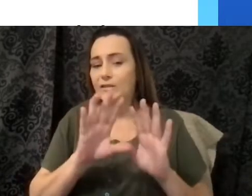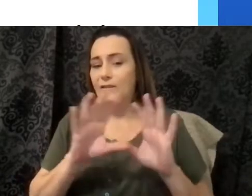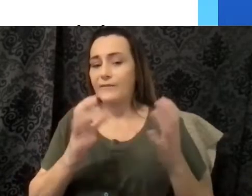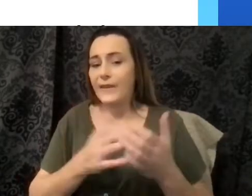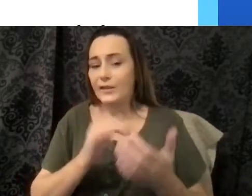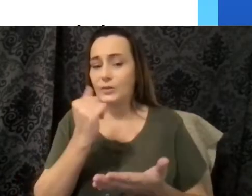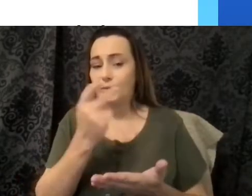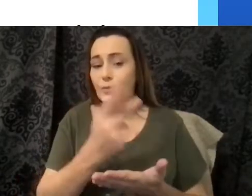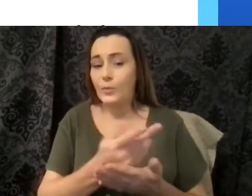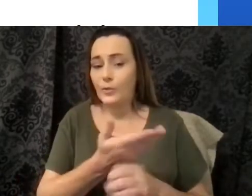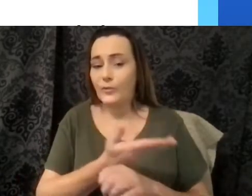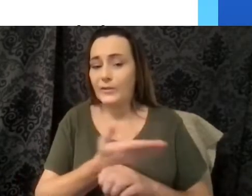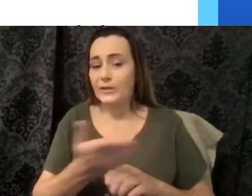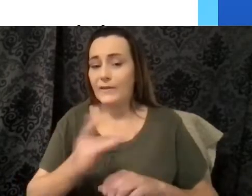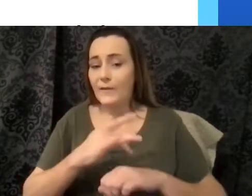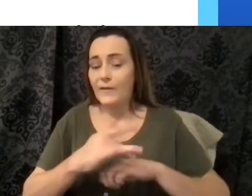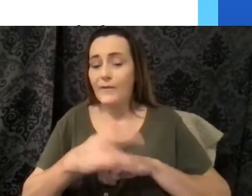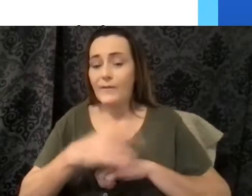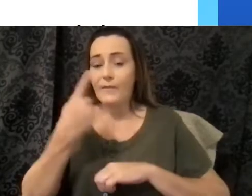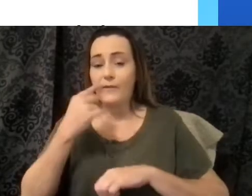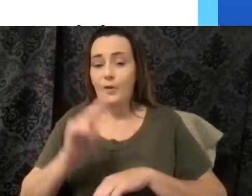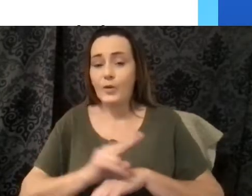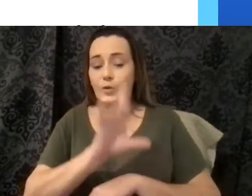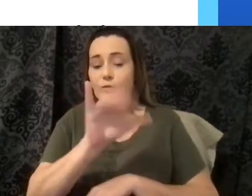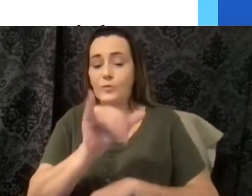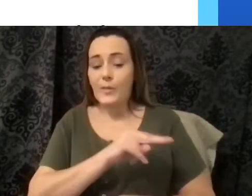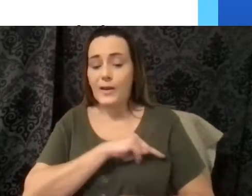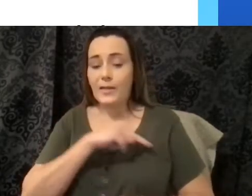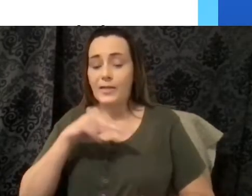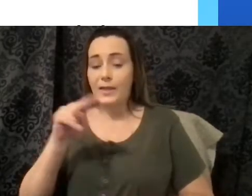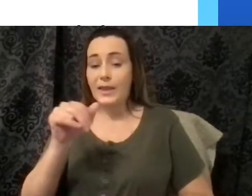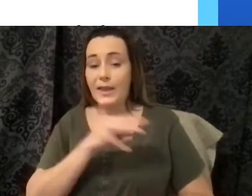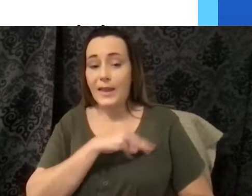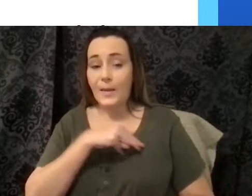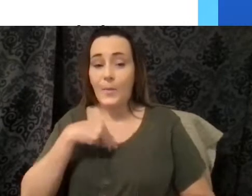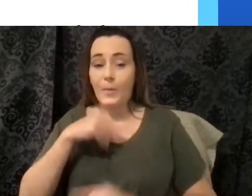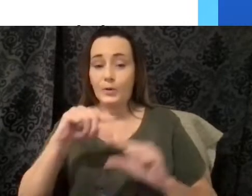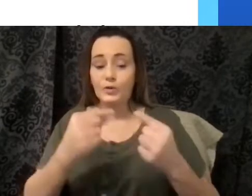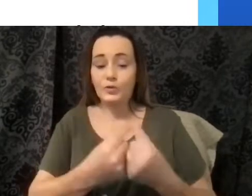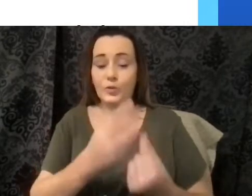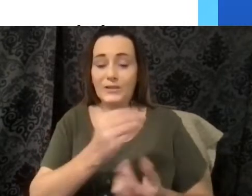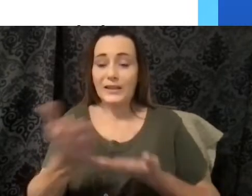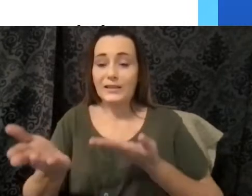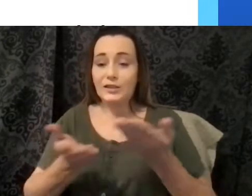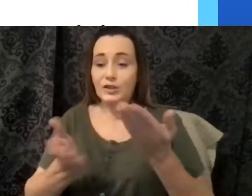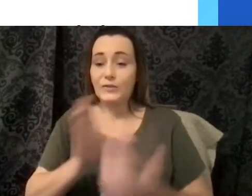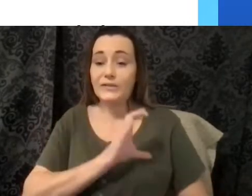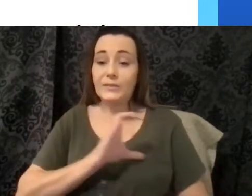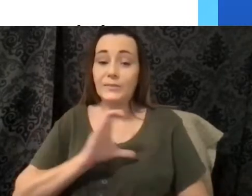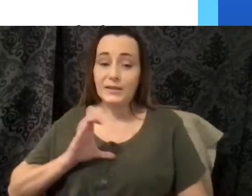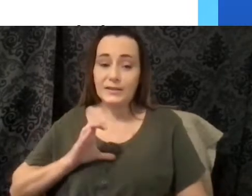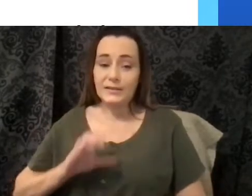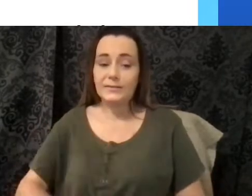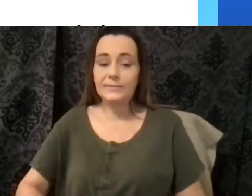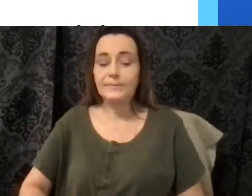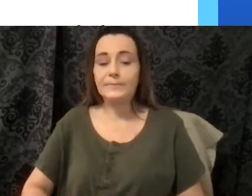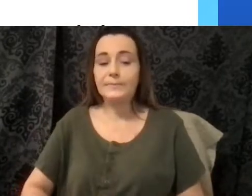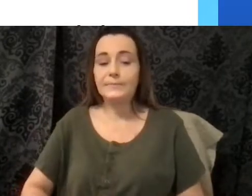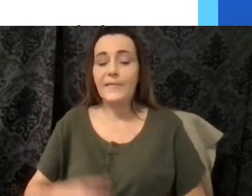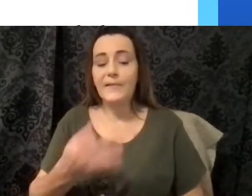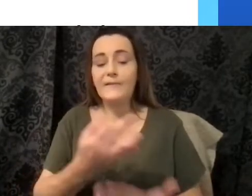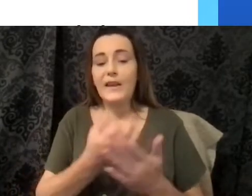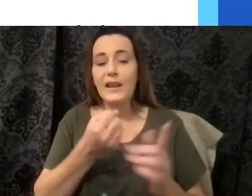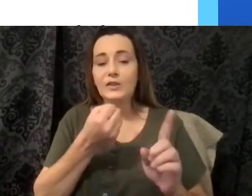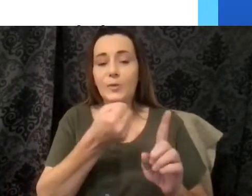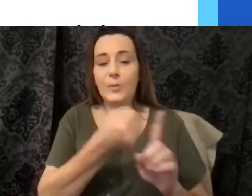available for use by the NA members, groups, and service committees. Financial impacts. The cost